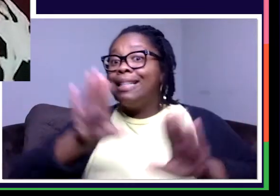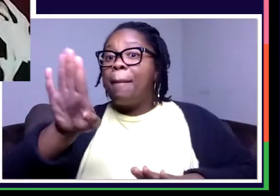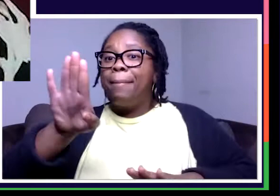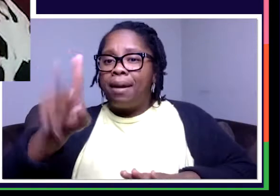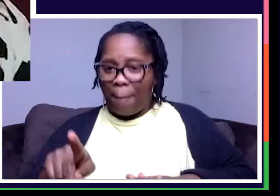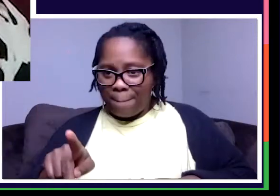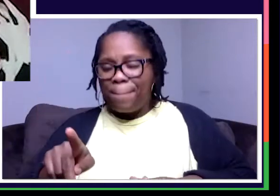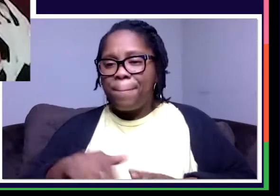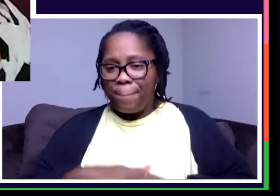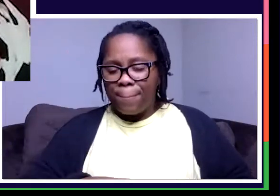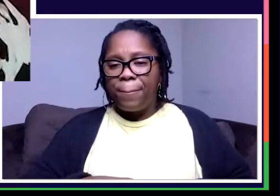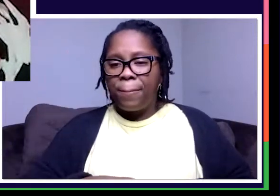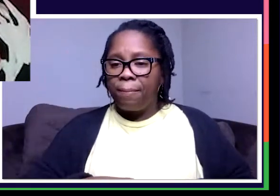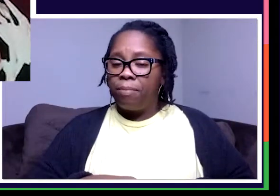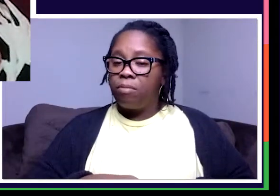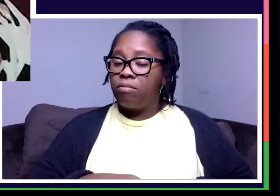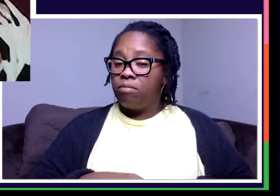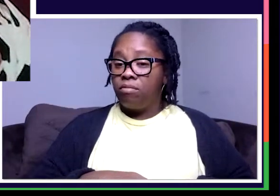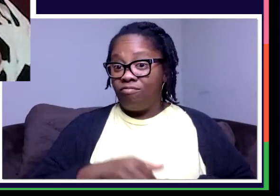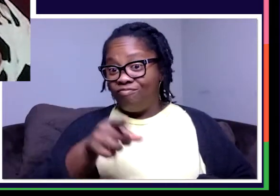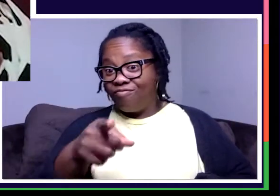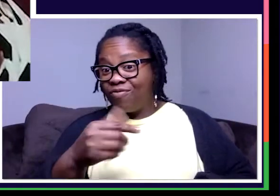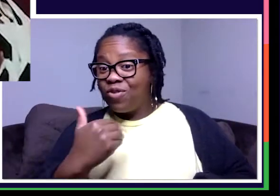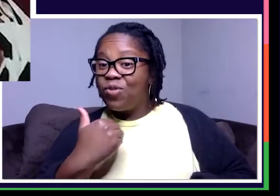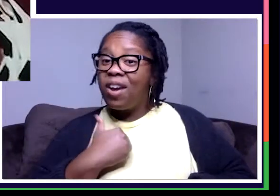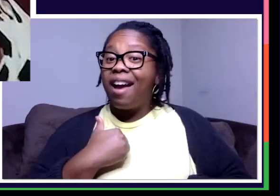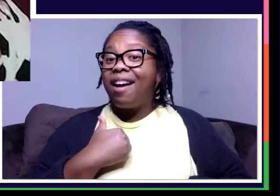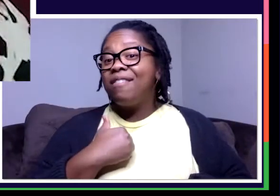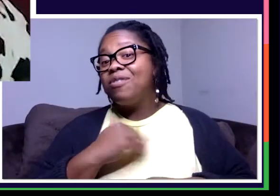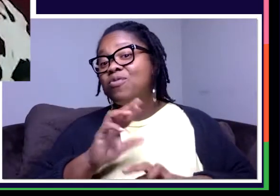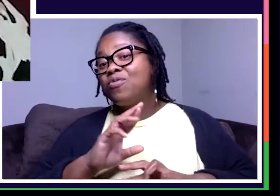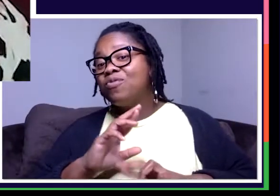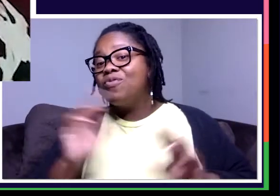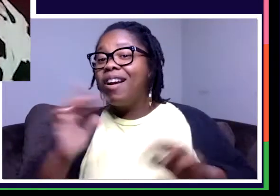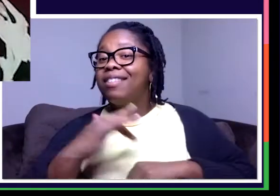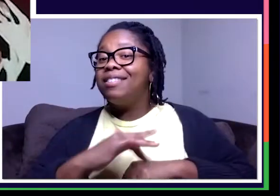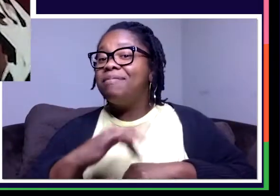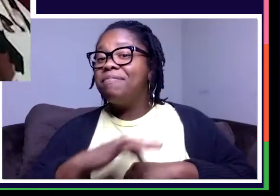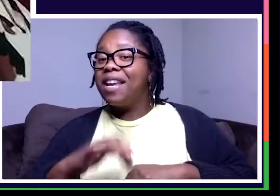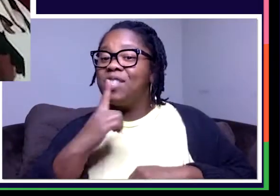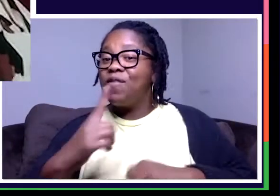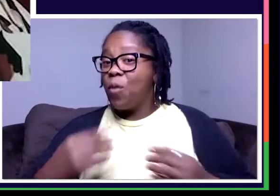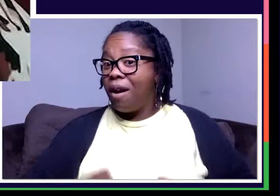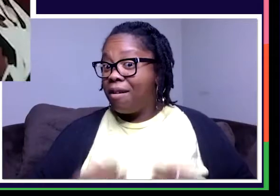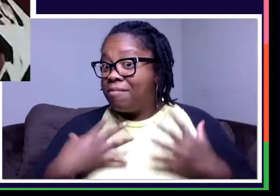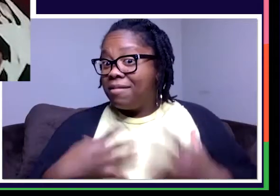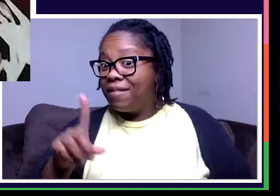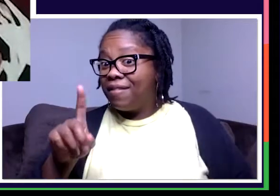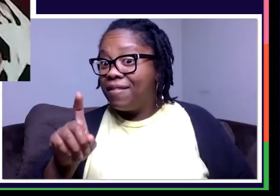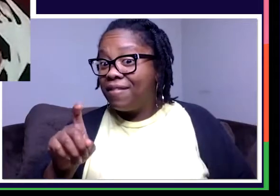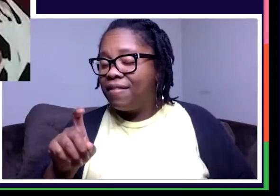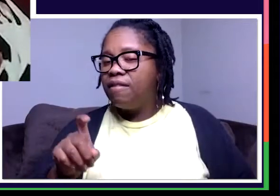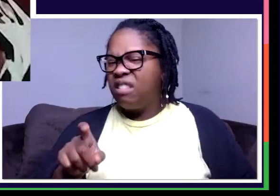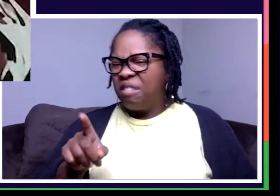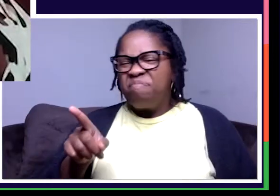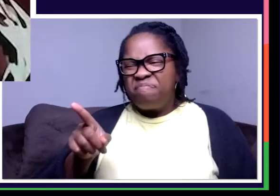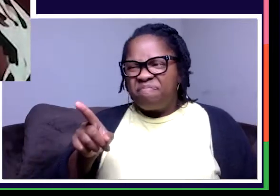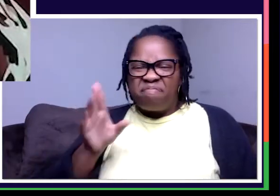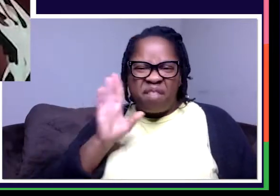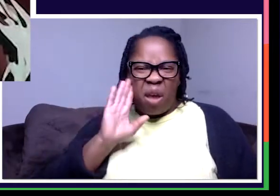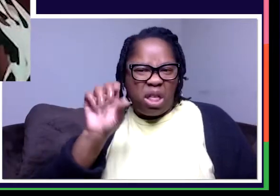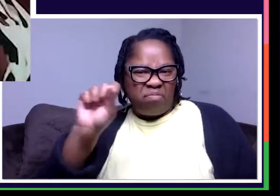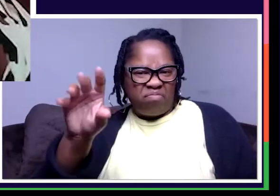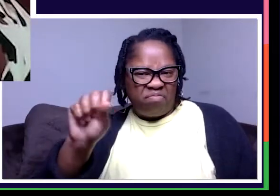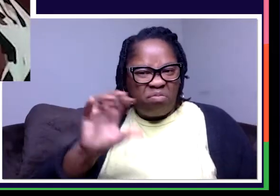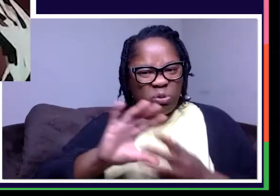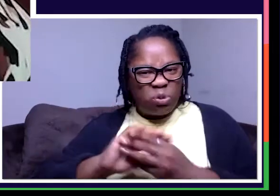are stepping up in new ways. And do you have room in your day for a little uplift? This is a